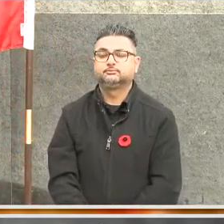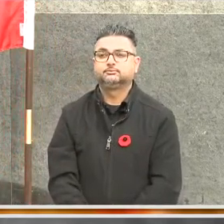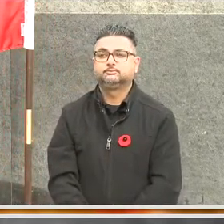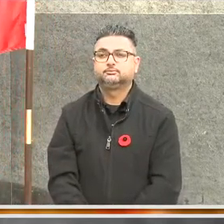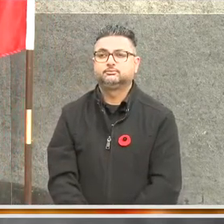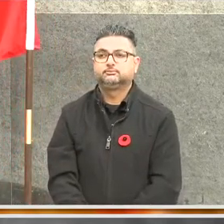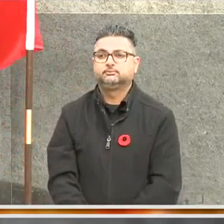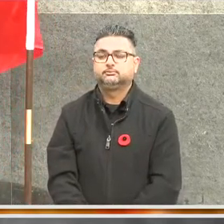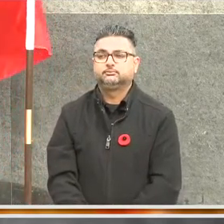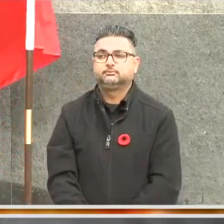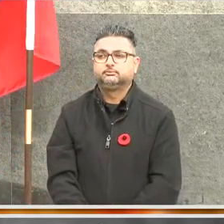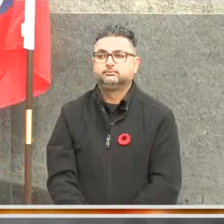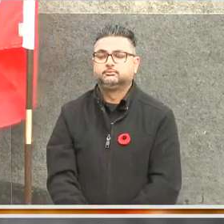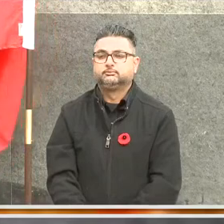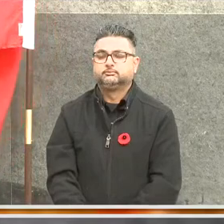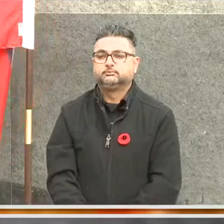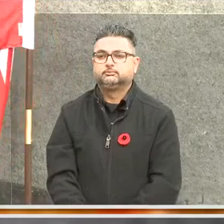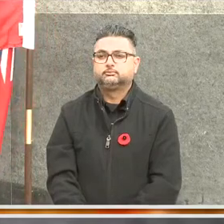Thank you, merci.